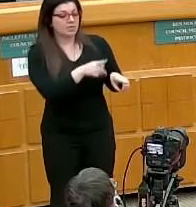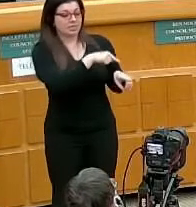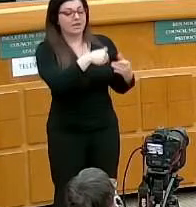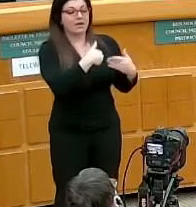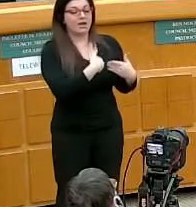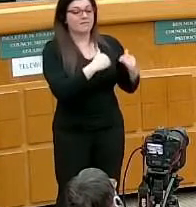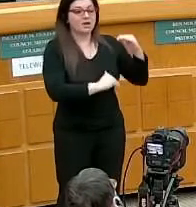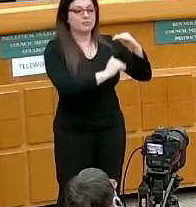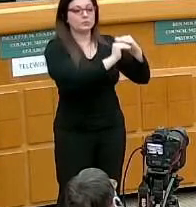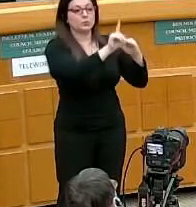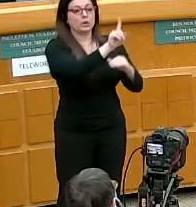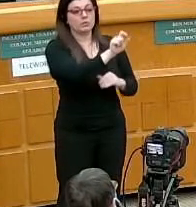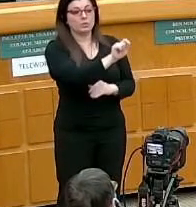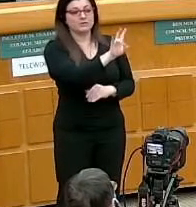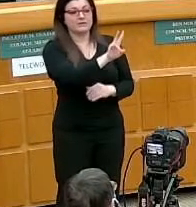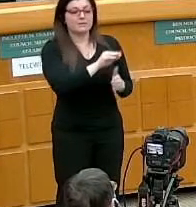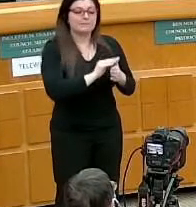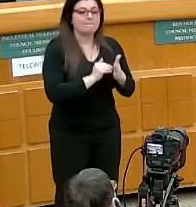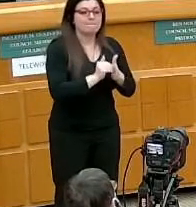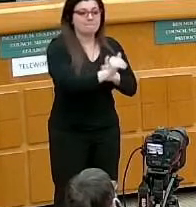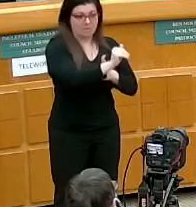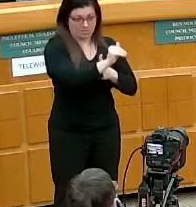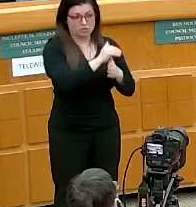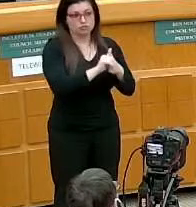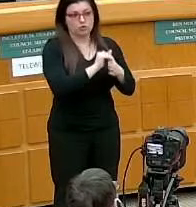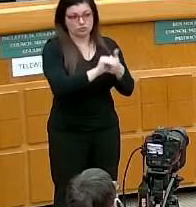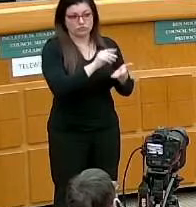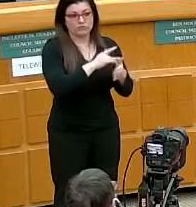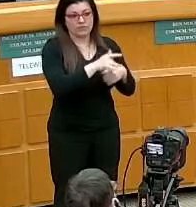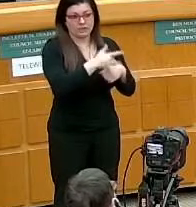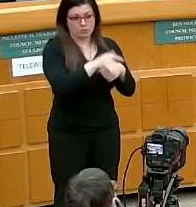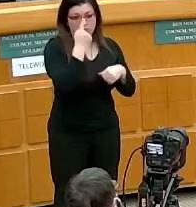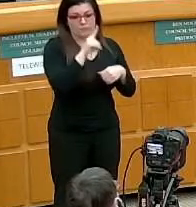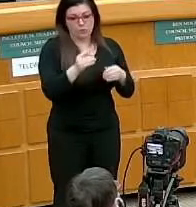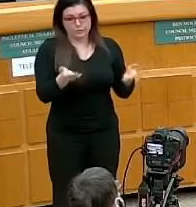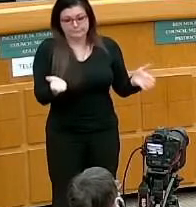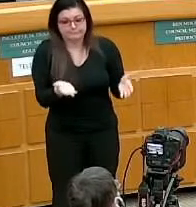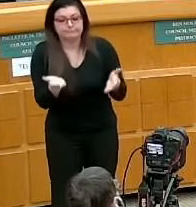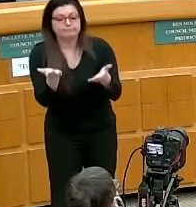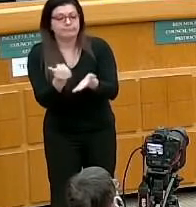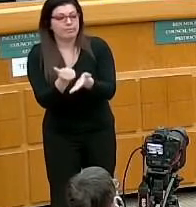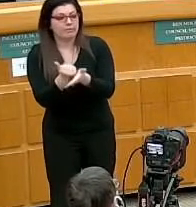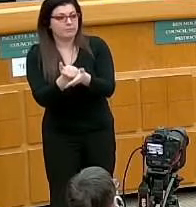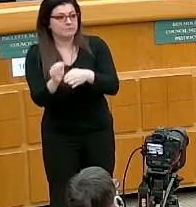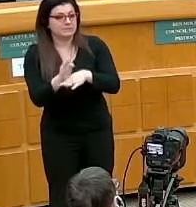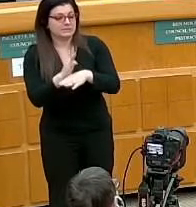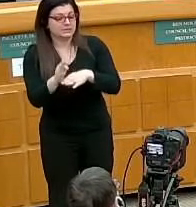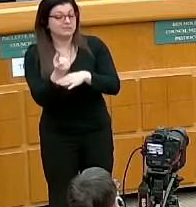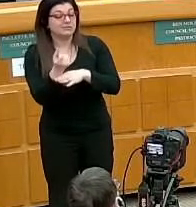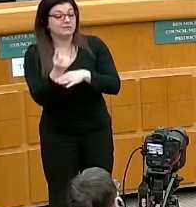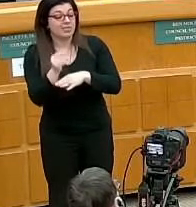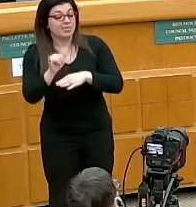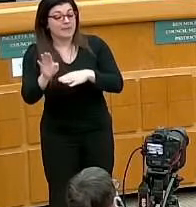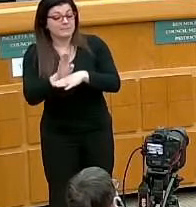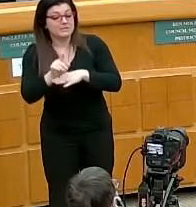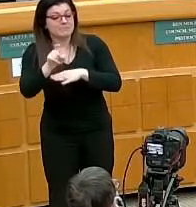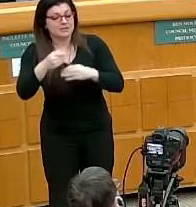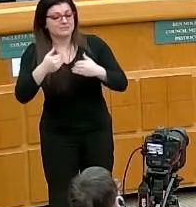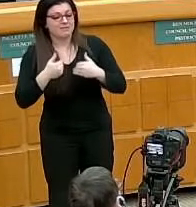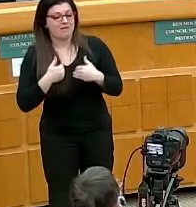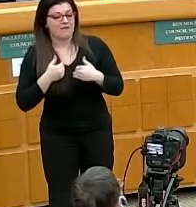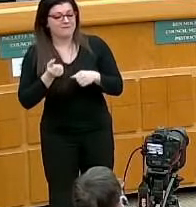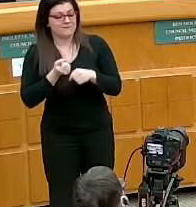for businesses determined to be small if their annual gross revenues are $1.5 million or